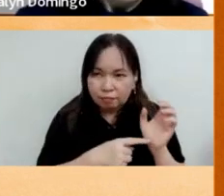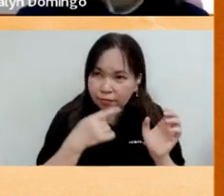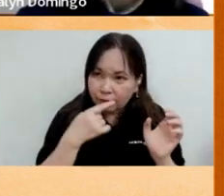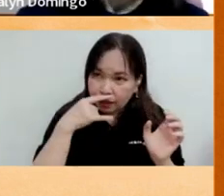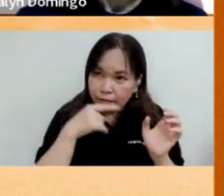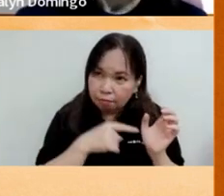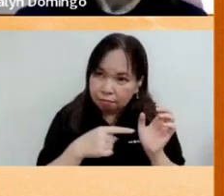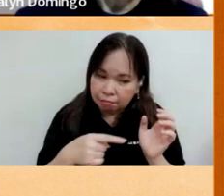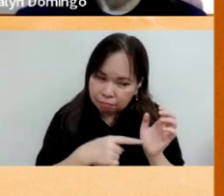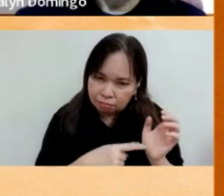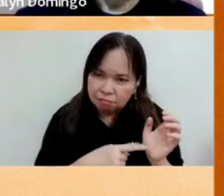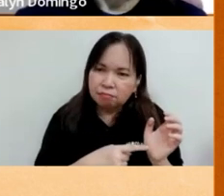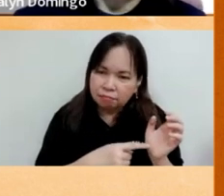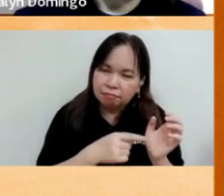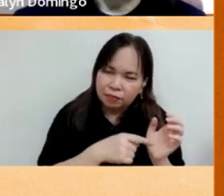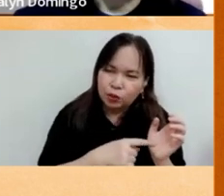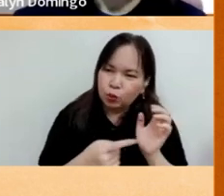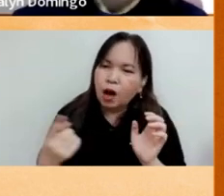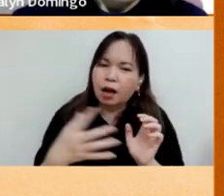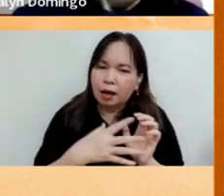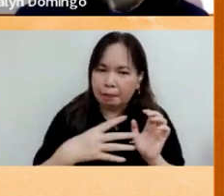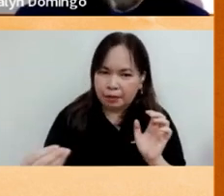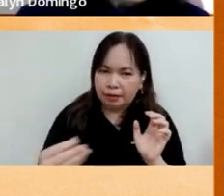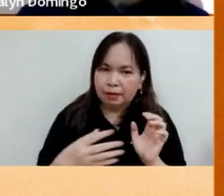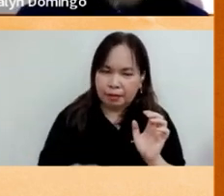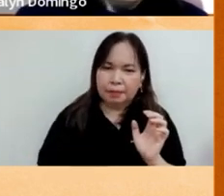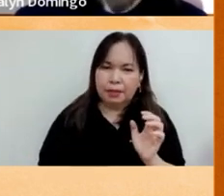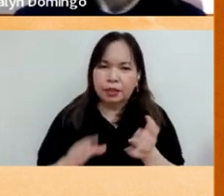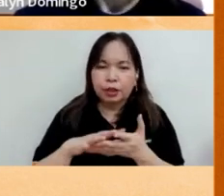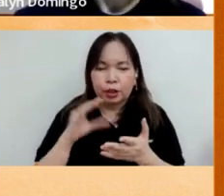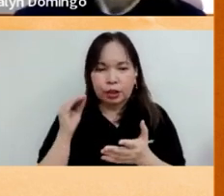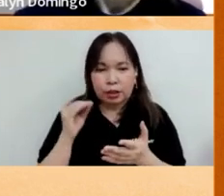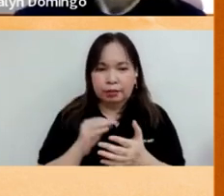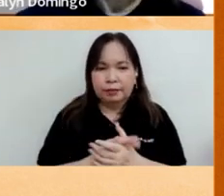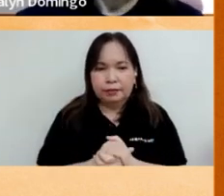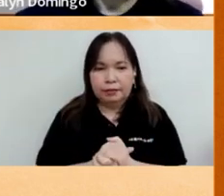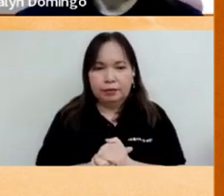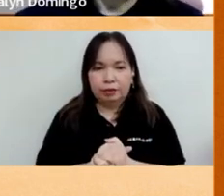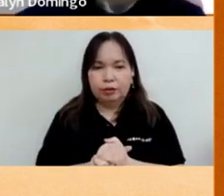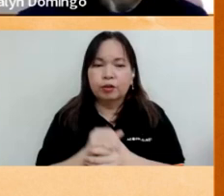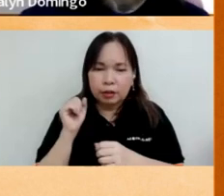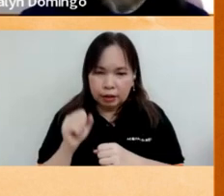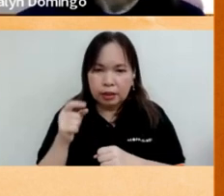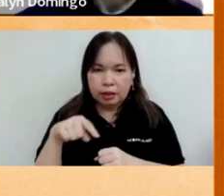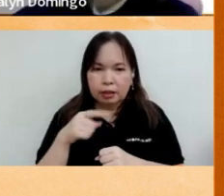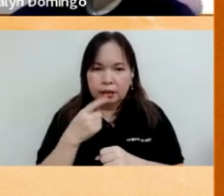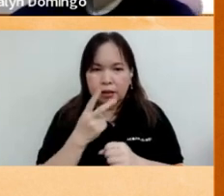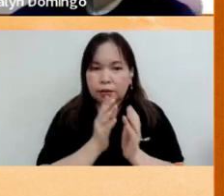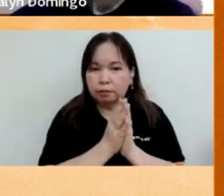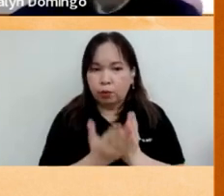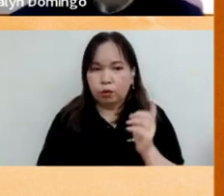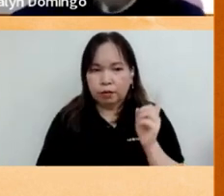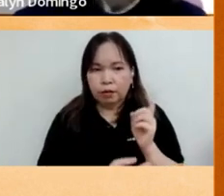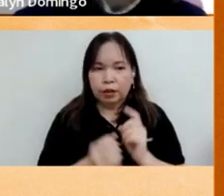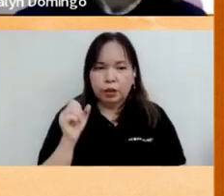the therapist wants the child to learn. So for reference, you may check the book by Susan M.